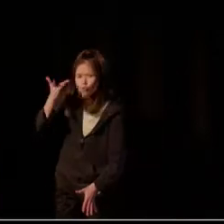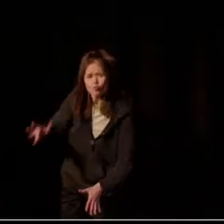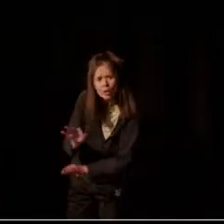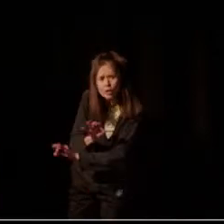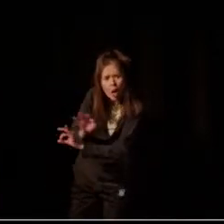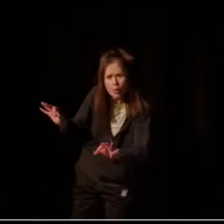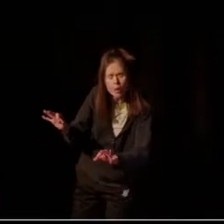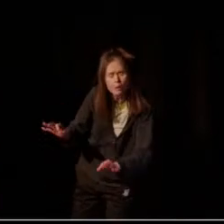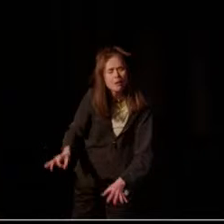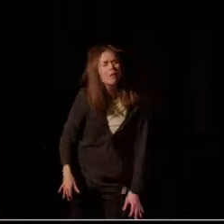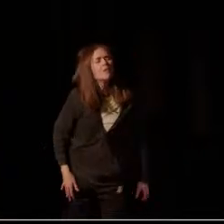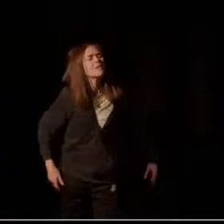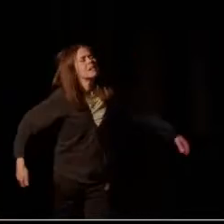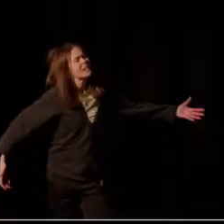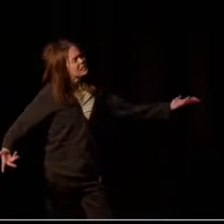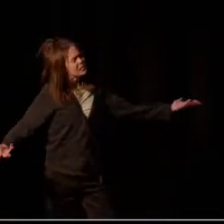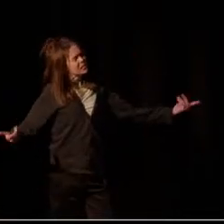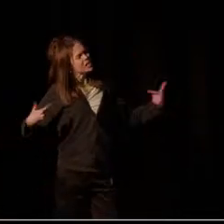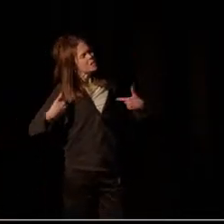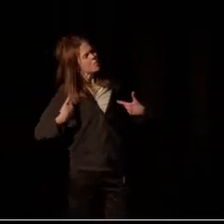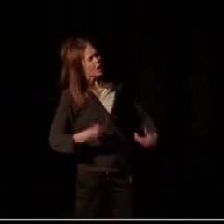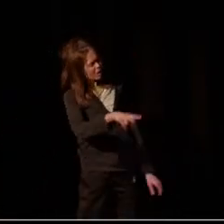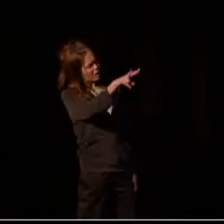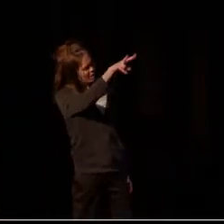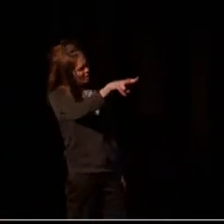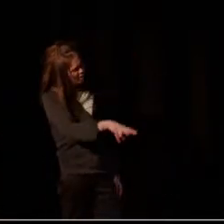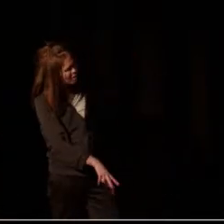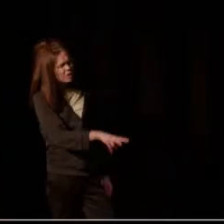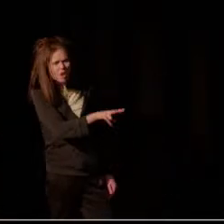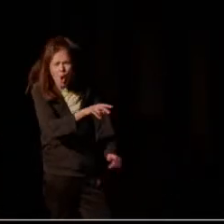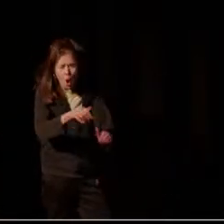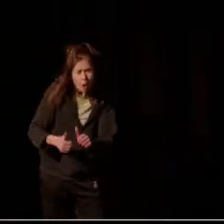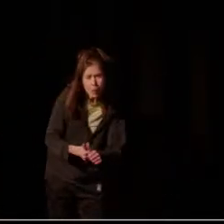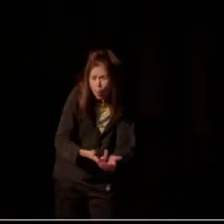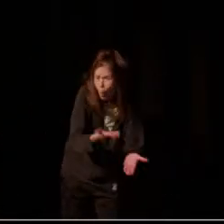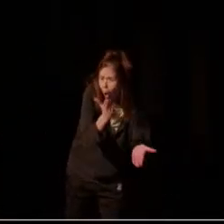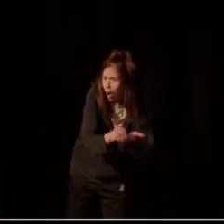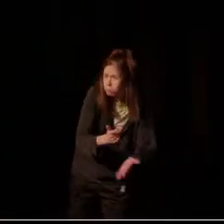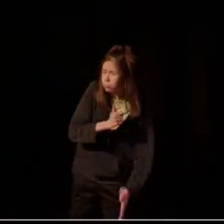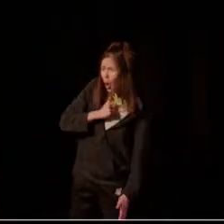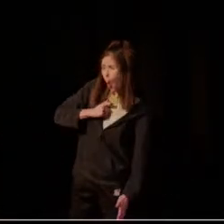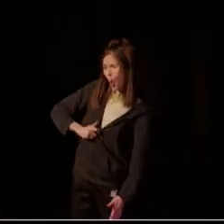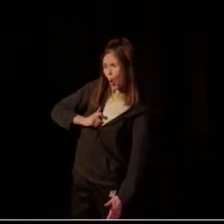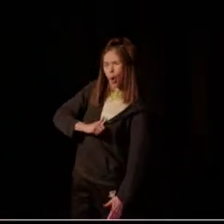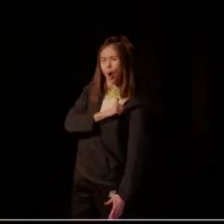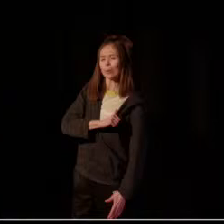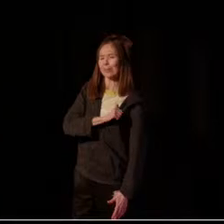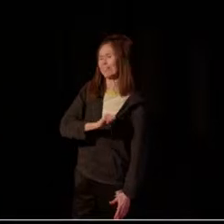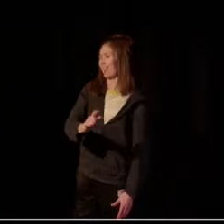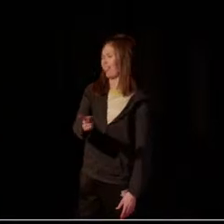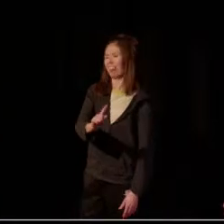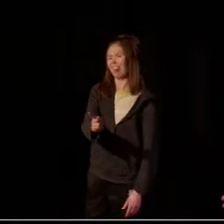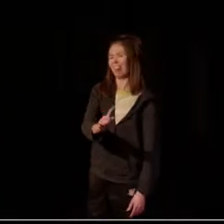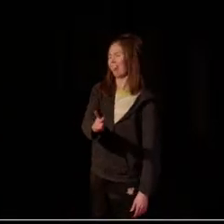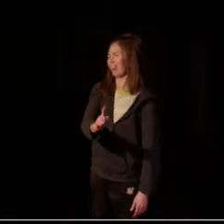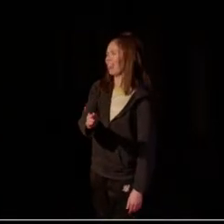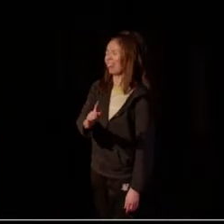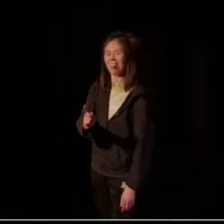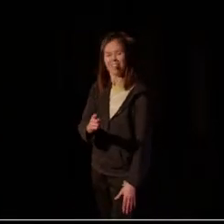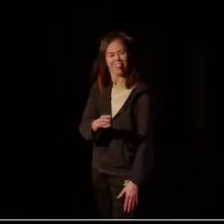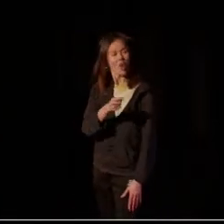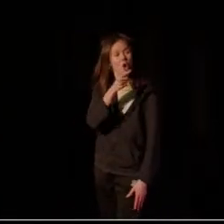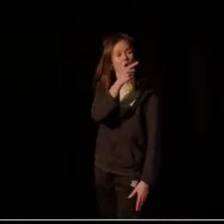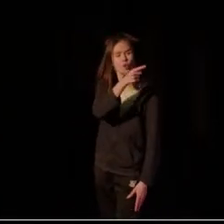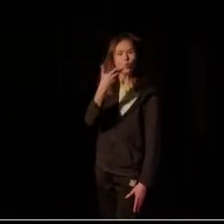upon it, you are not honest, or if you are genuine, you hide your honesty away and shirk your duty bond